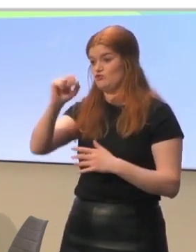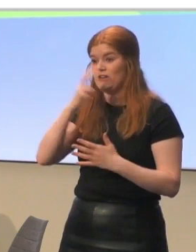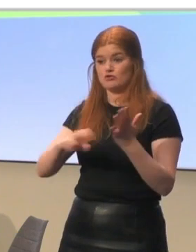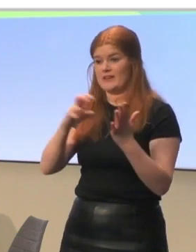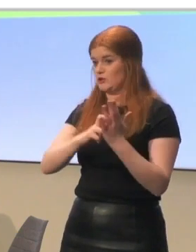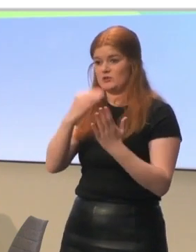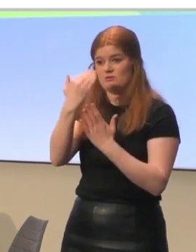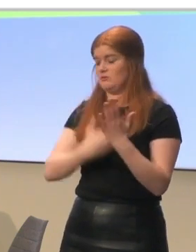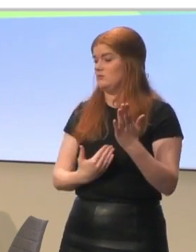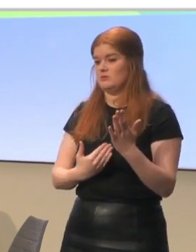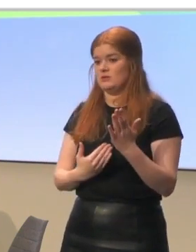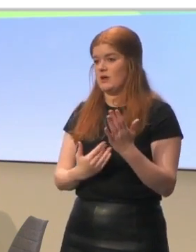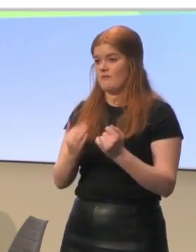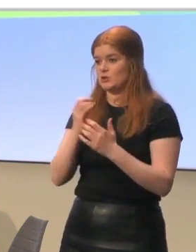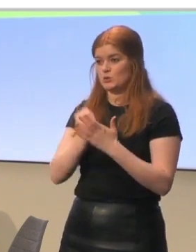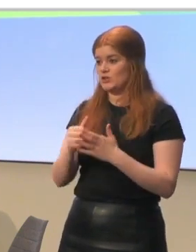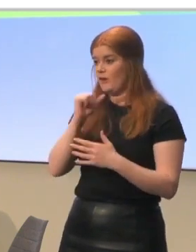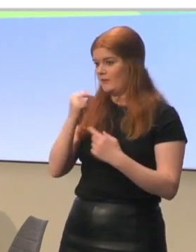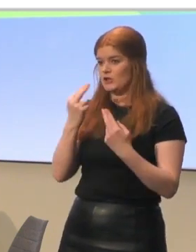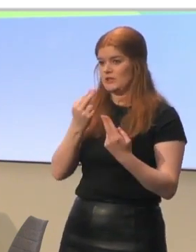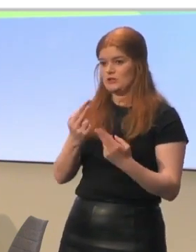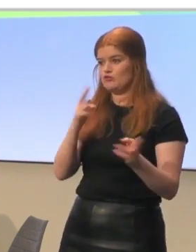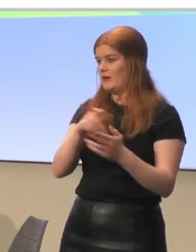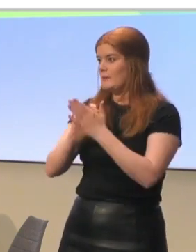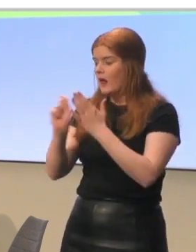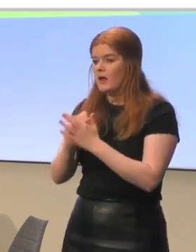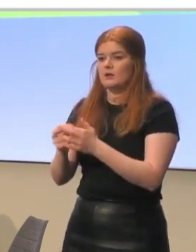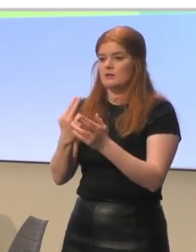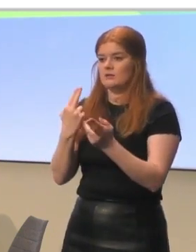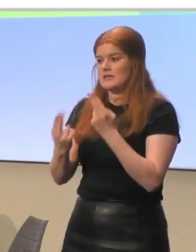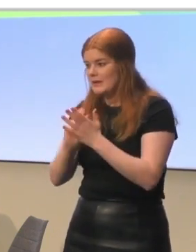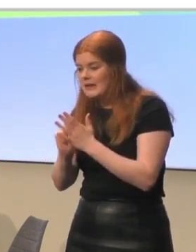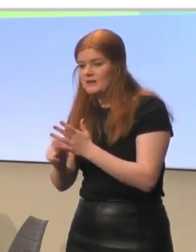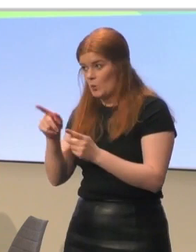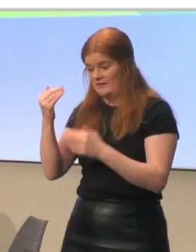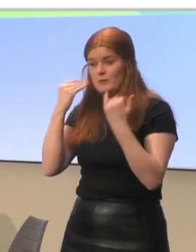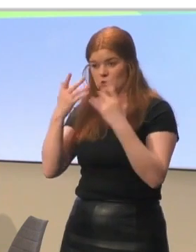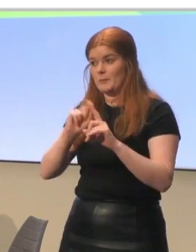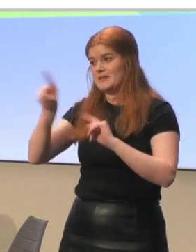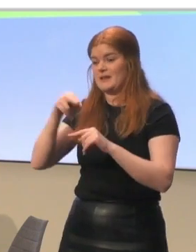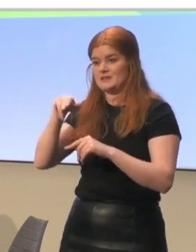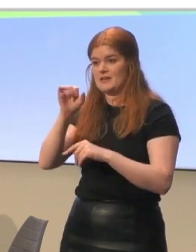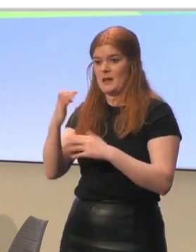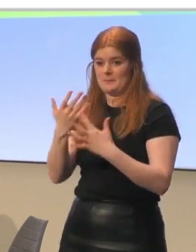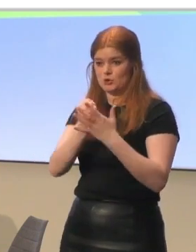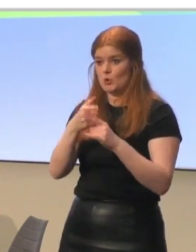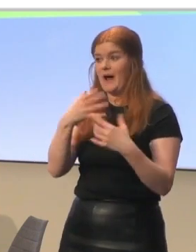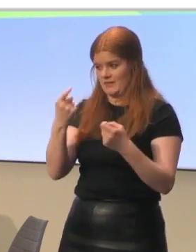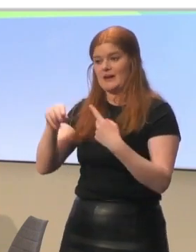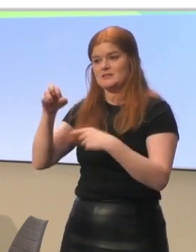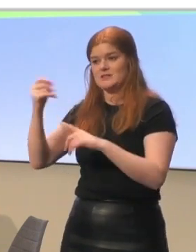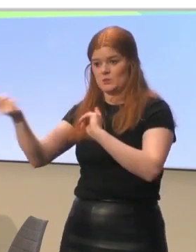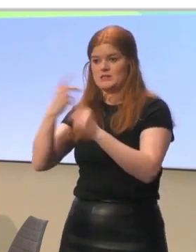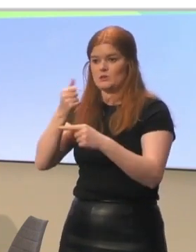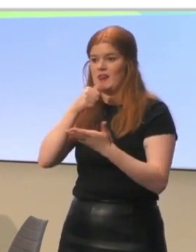registration of the pupils. You don't have to go and reapply wherever. That information will be sent to the NCSE, and NCSE will issue with a letter